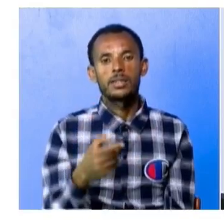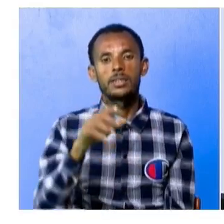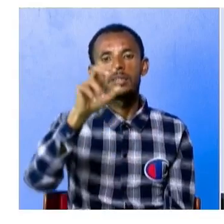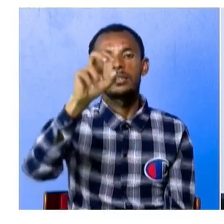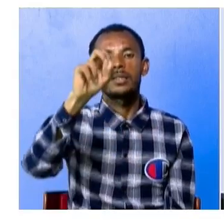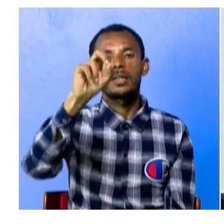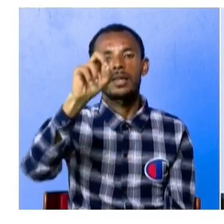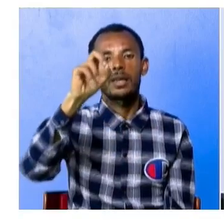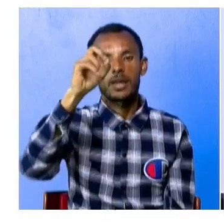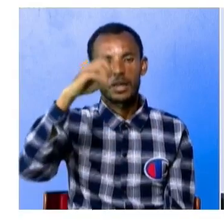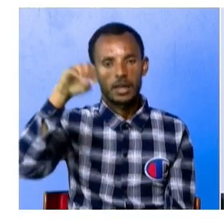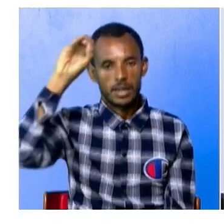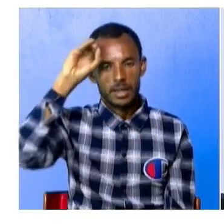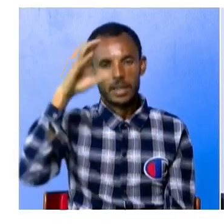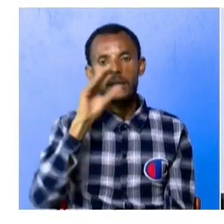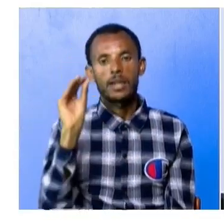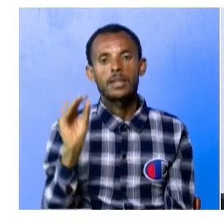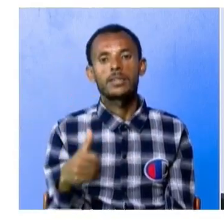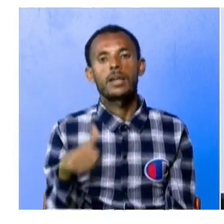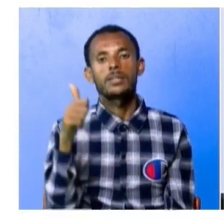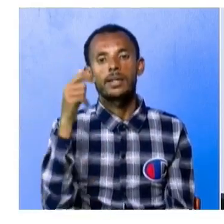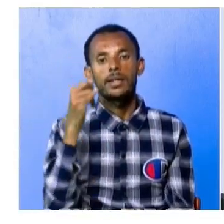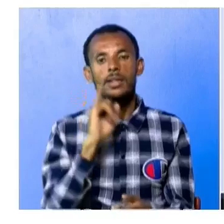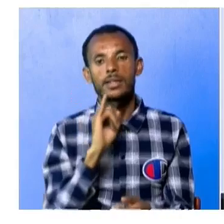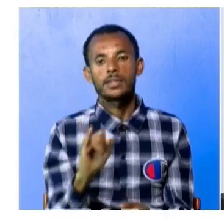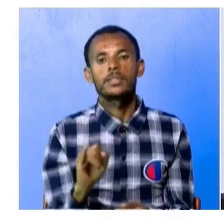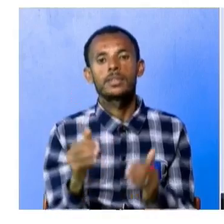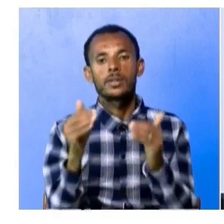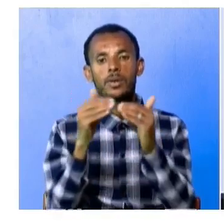30 degree, and this one is